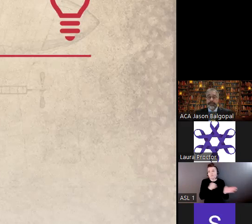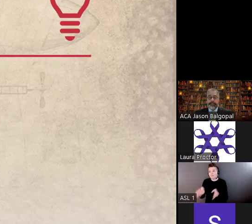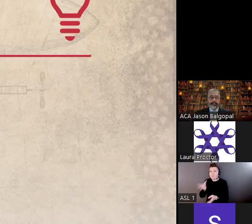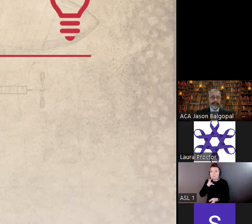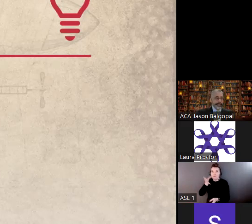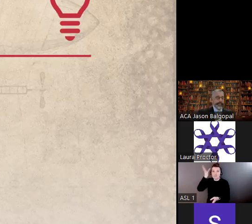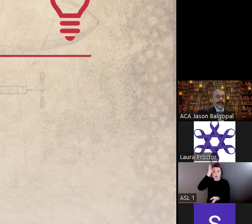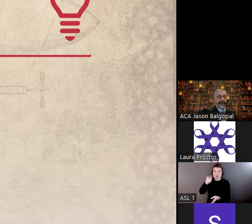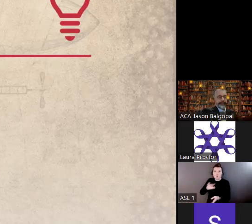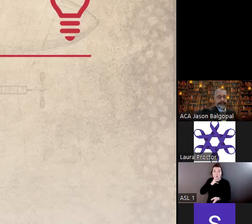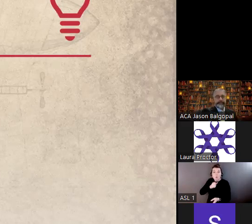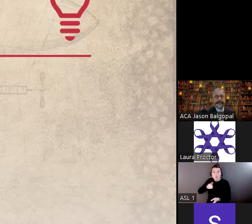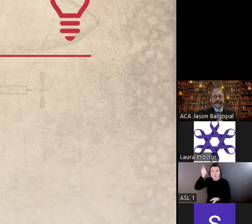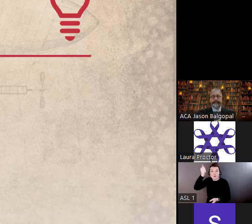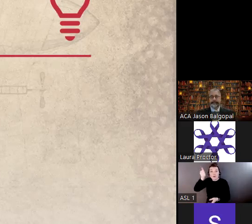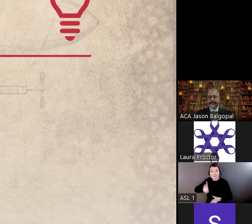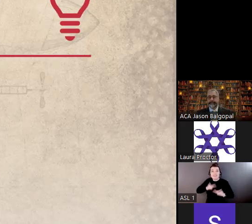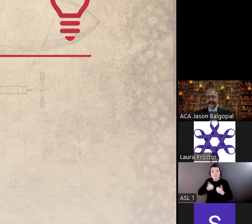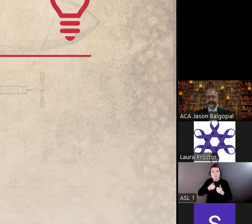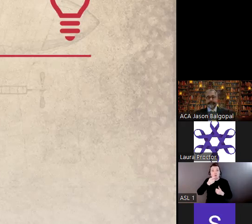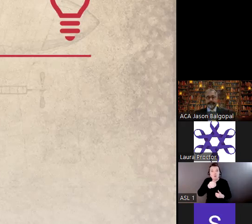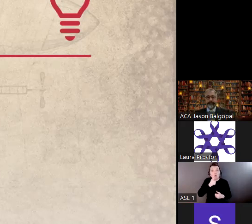you to take care of them.